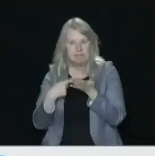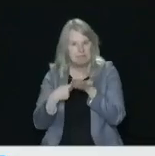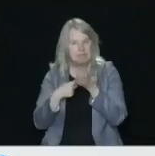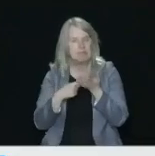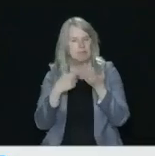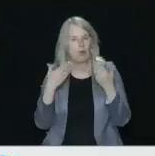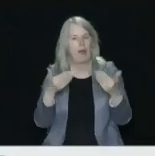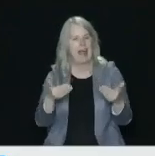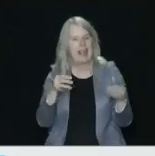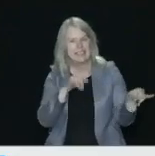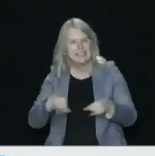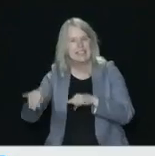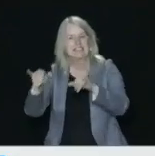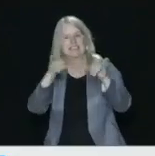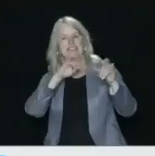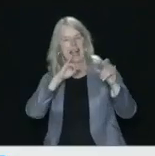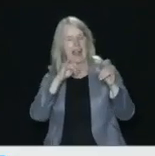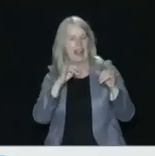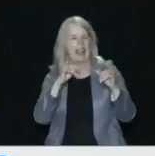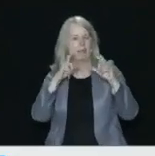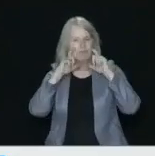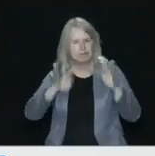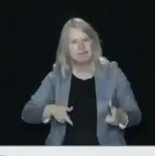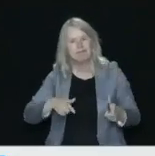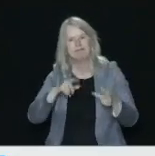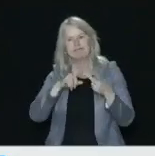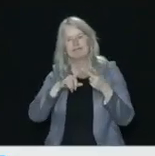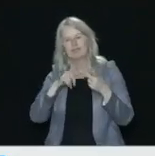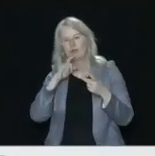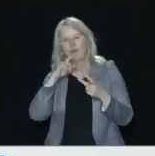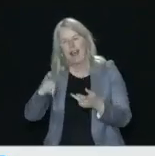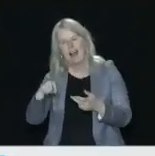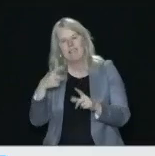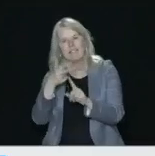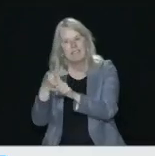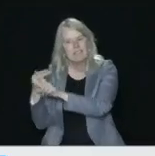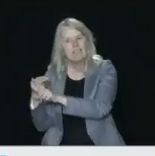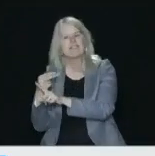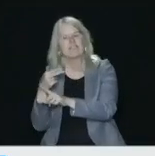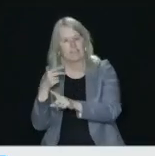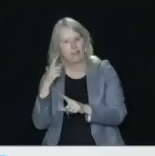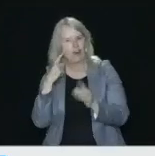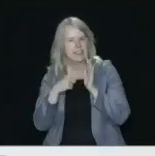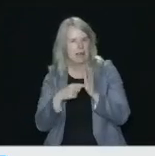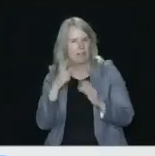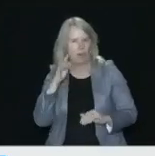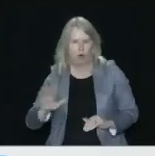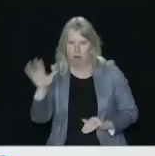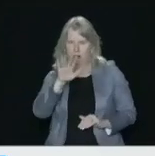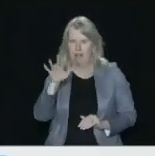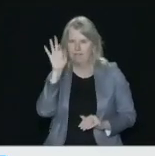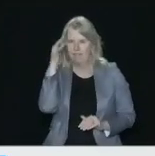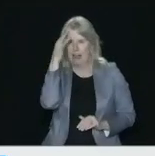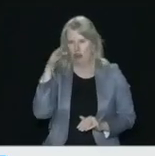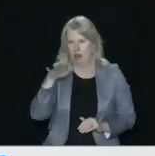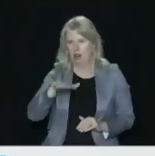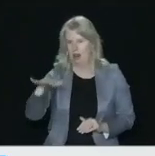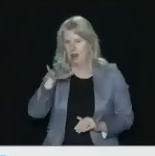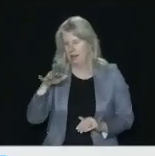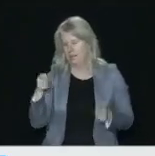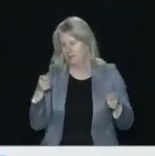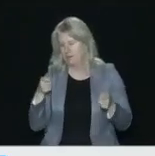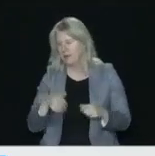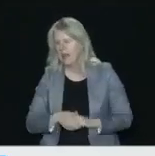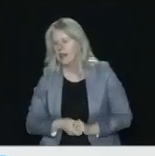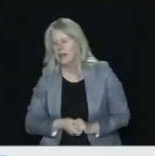us a really good sense of trends in terms of the severity indicators. And we're working with provinces